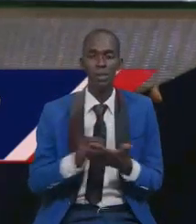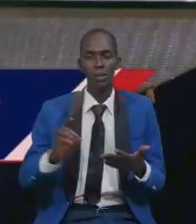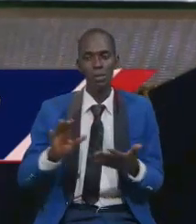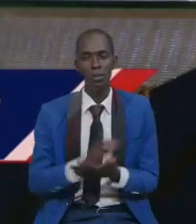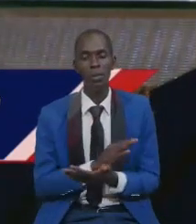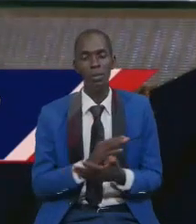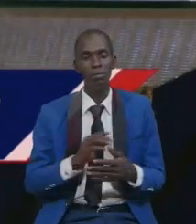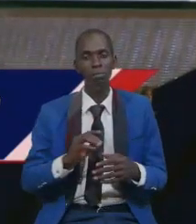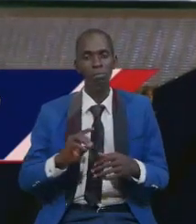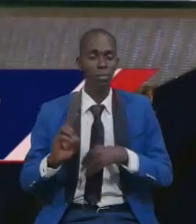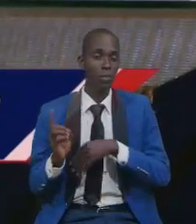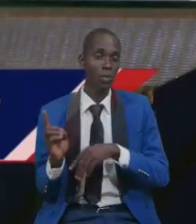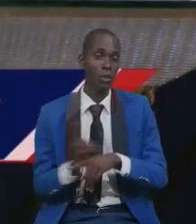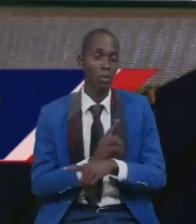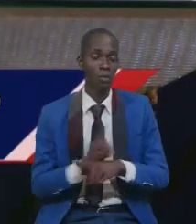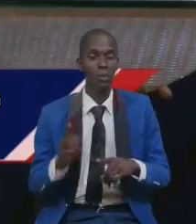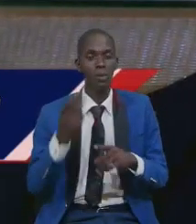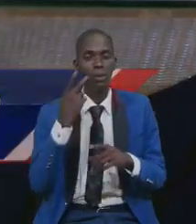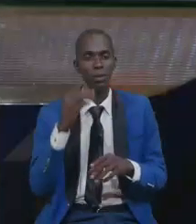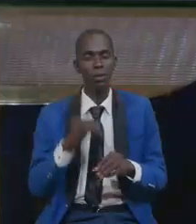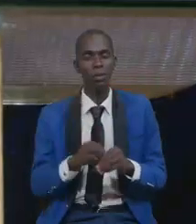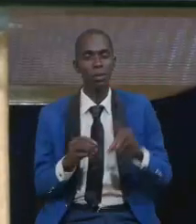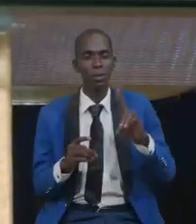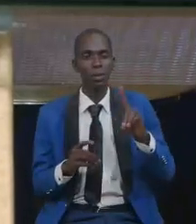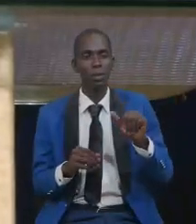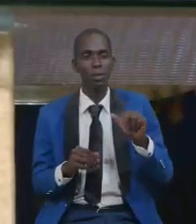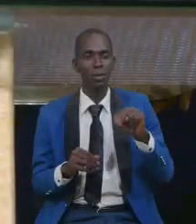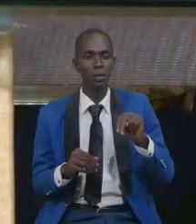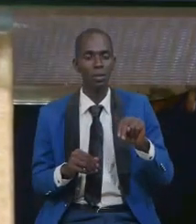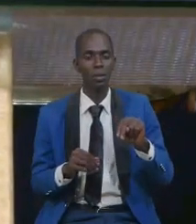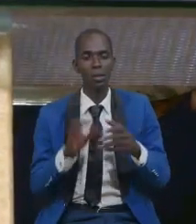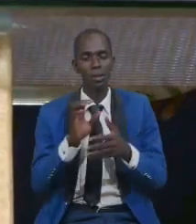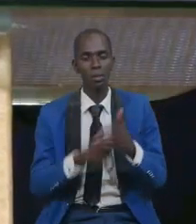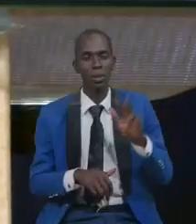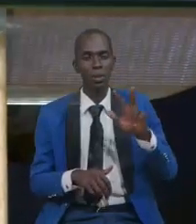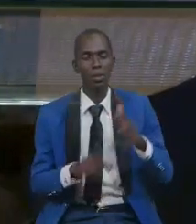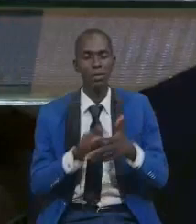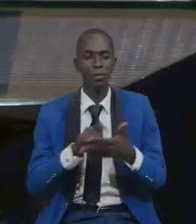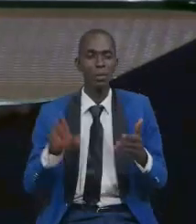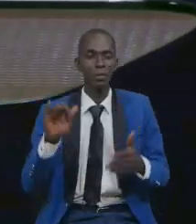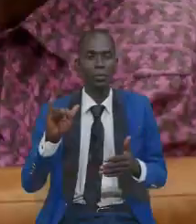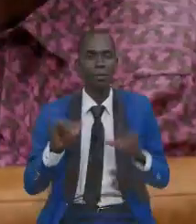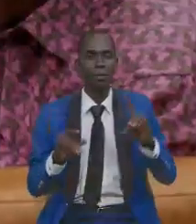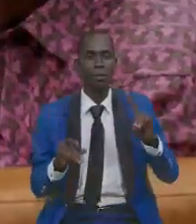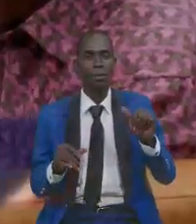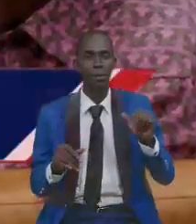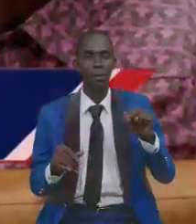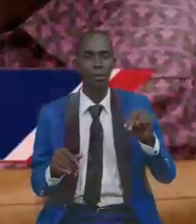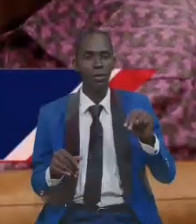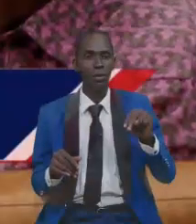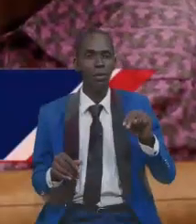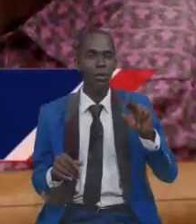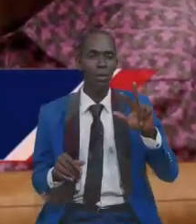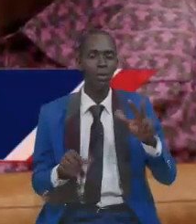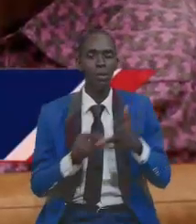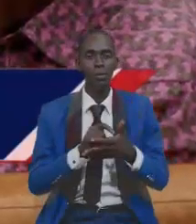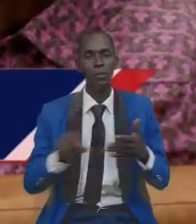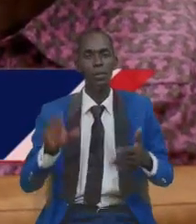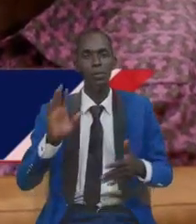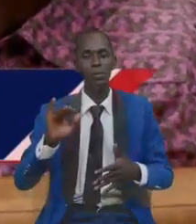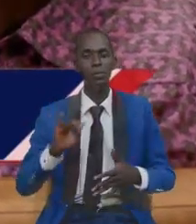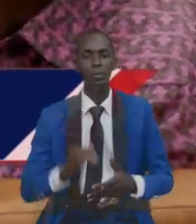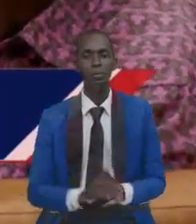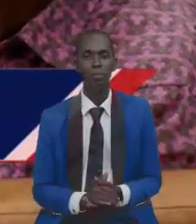discipline. Daniel chapter 3, reading from verse 15. In Daniel chapter 3, verse